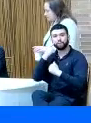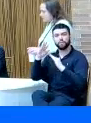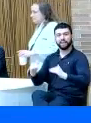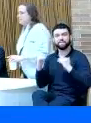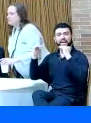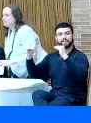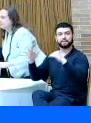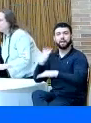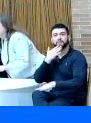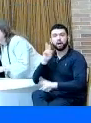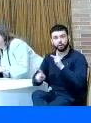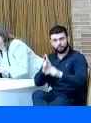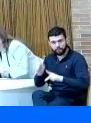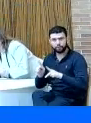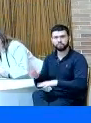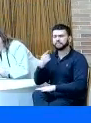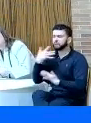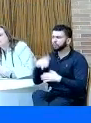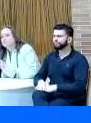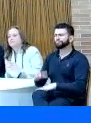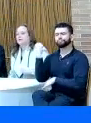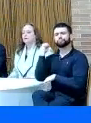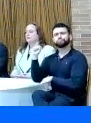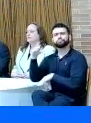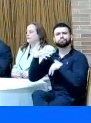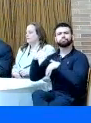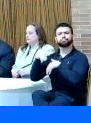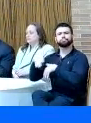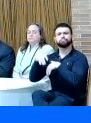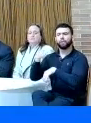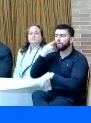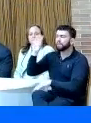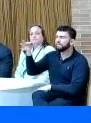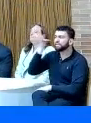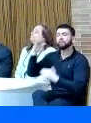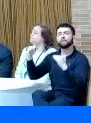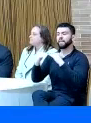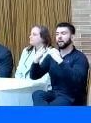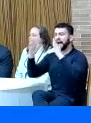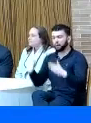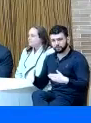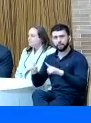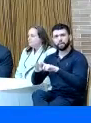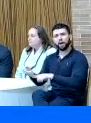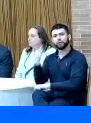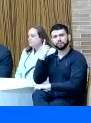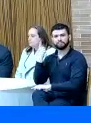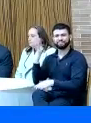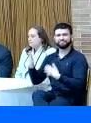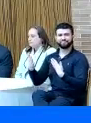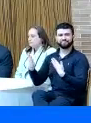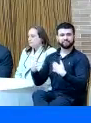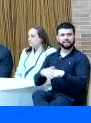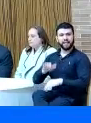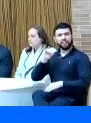colored people and the GI Forum lobbied extensively for federal fair housing legislation but despite